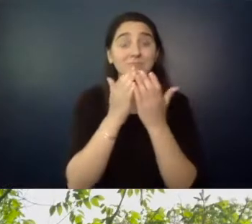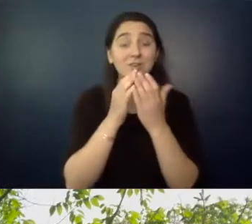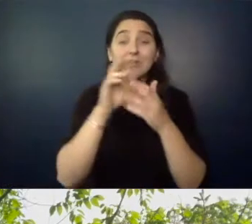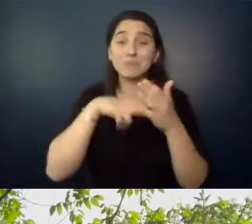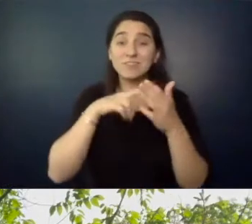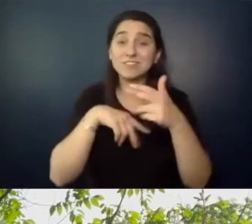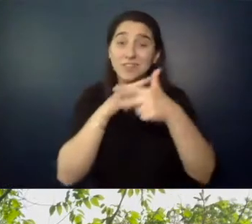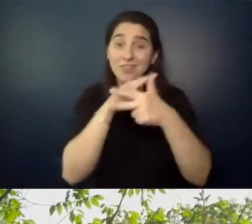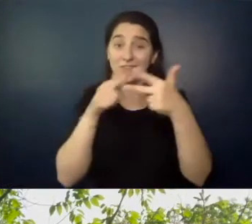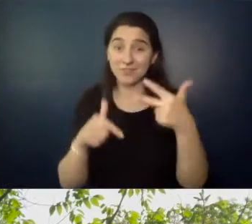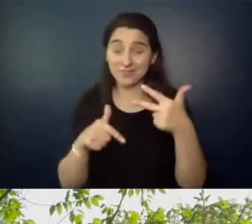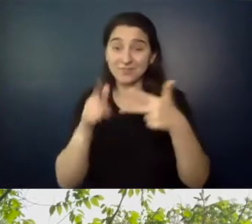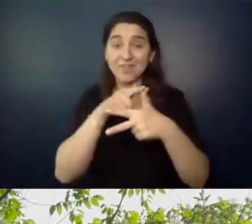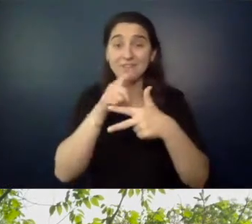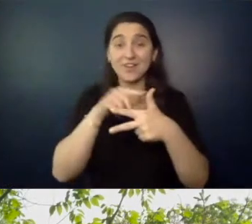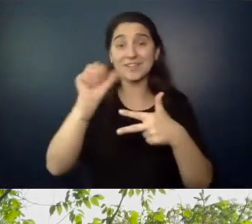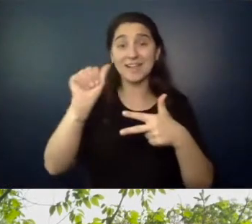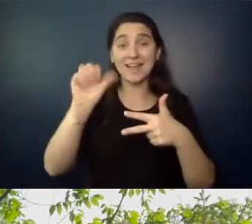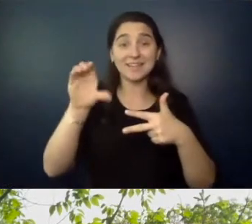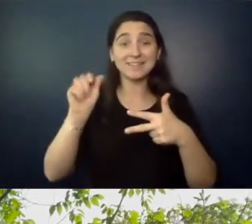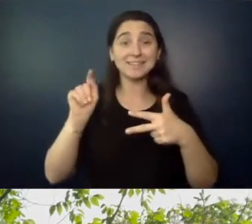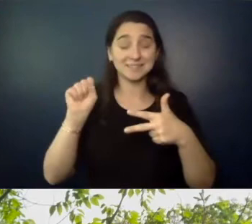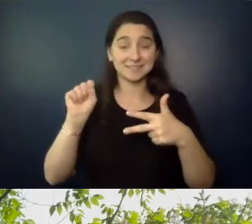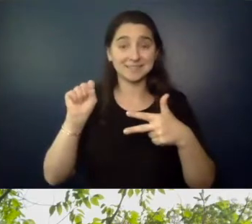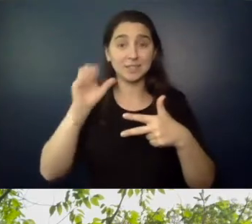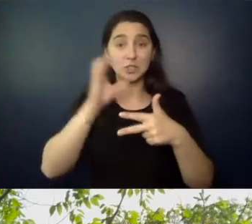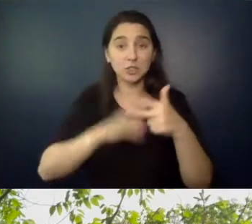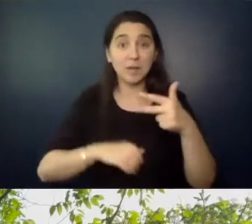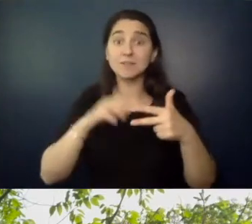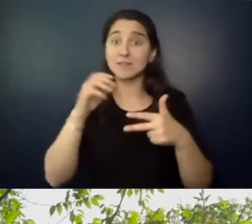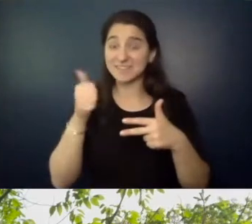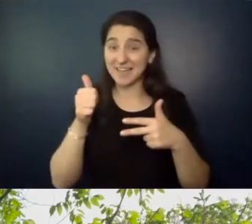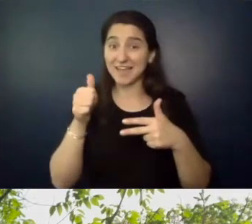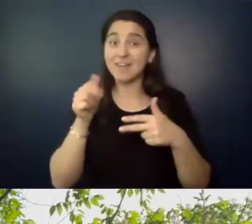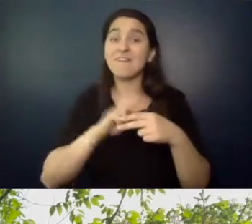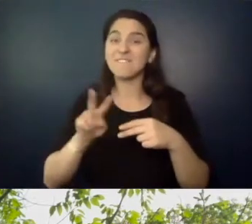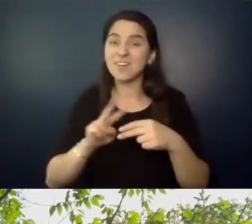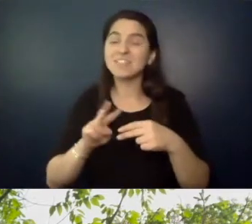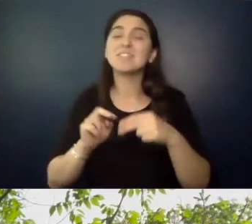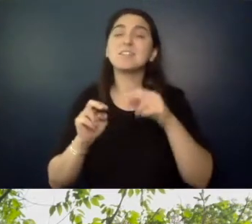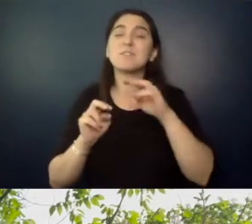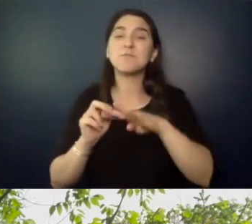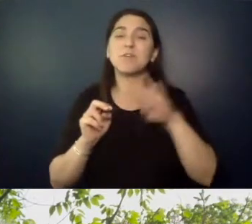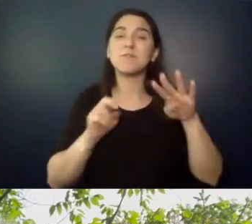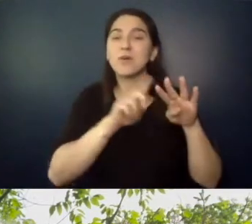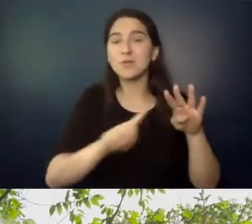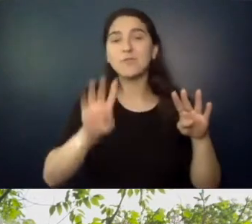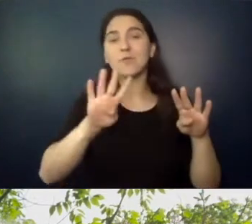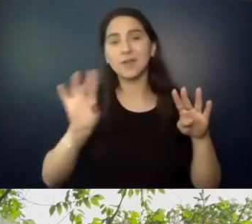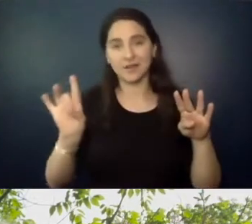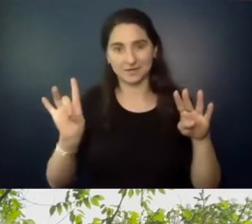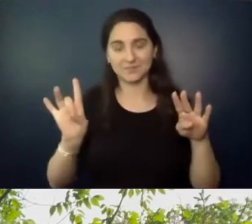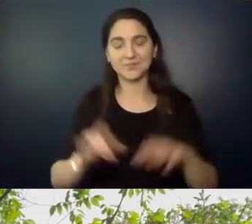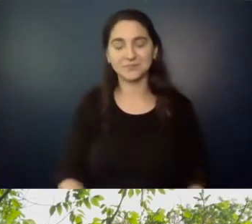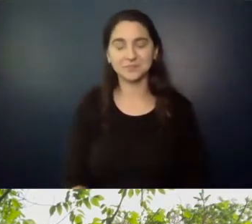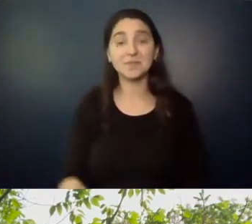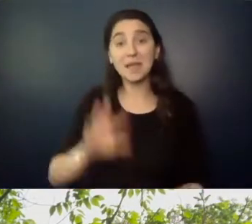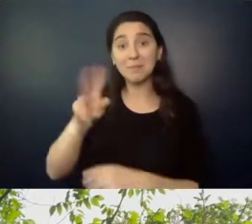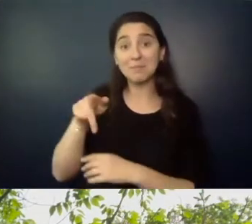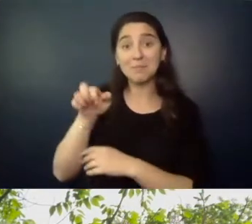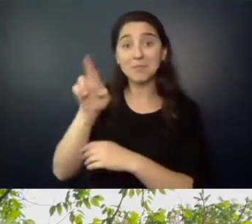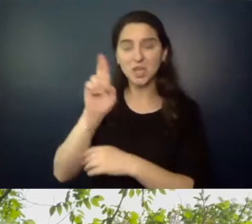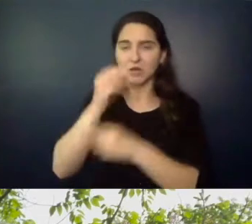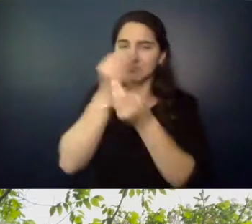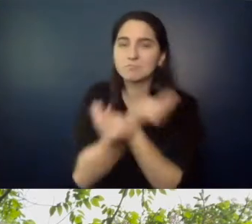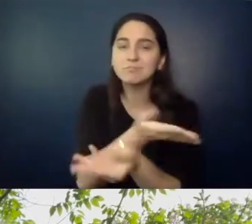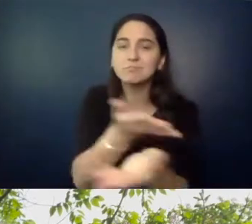There are three scripture readings this morning. The first is from Acts chapter 10, verses 44 through 48.